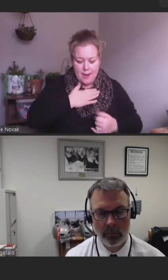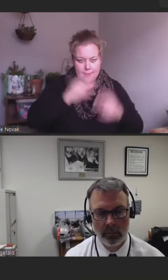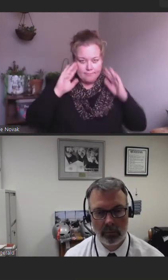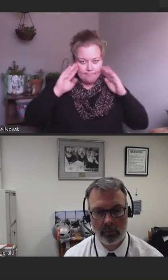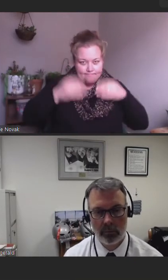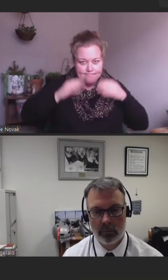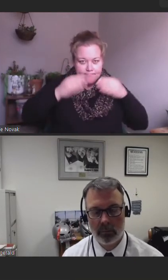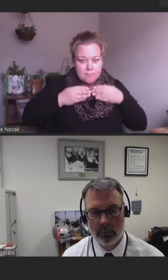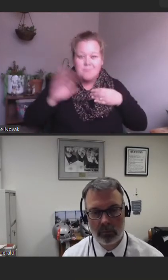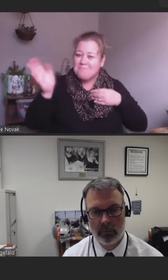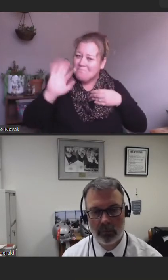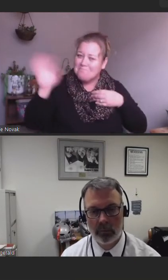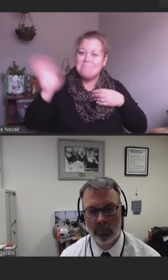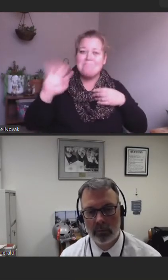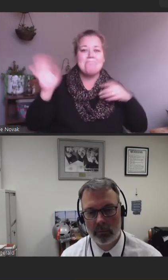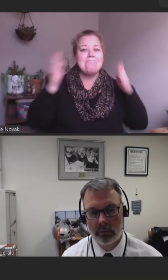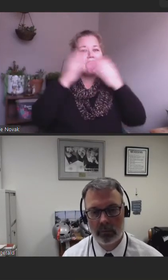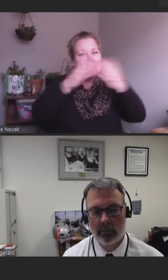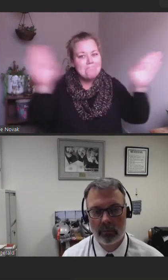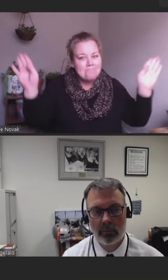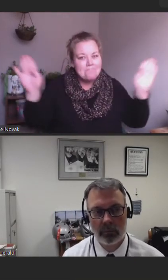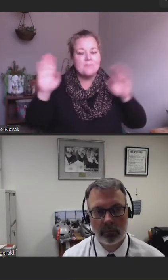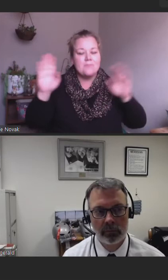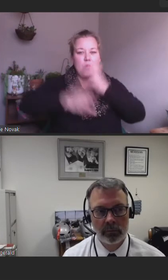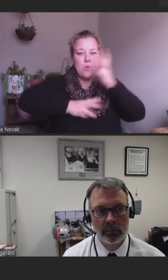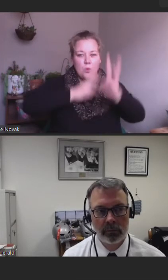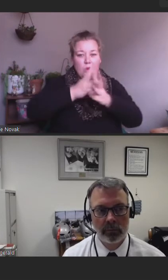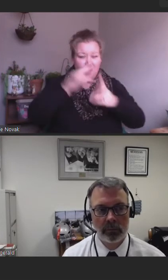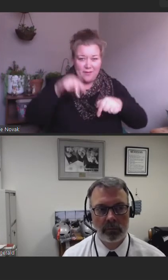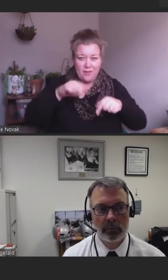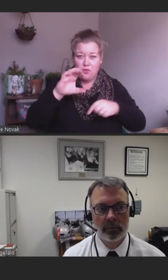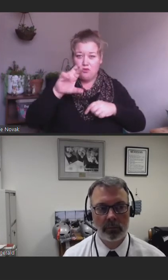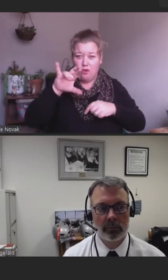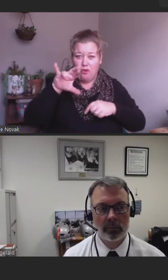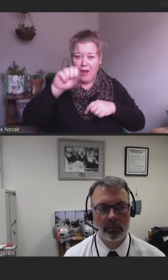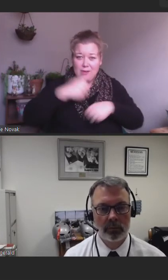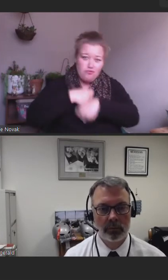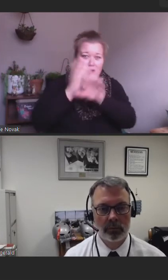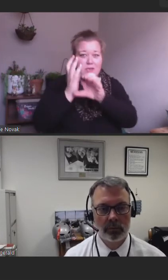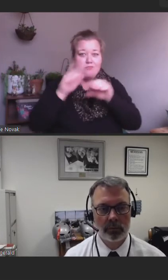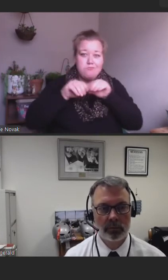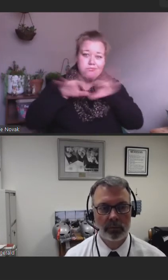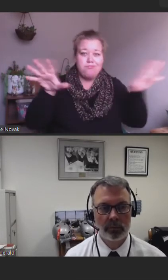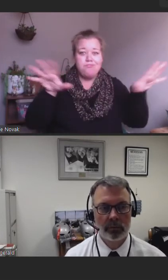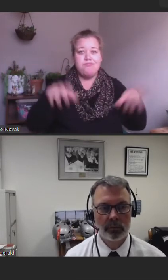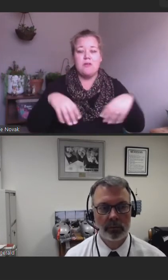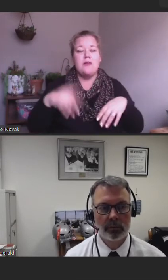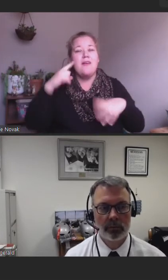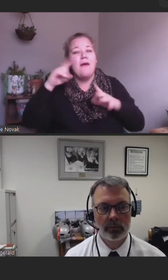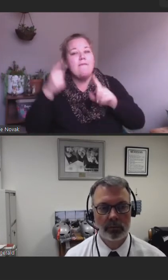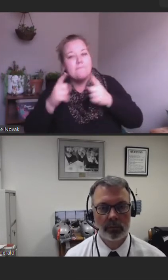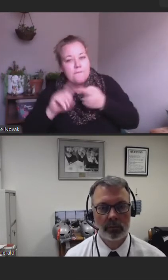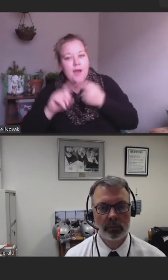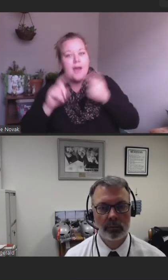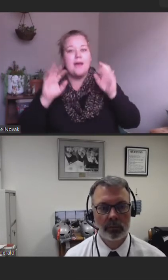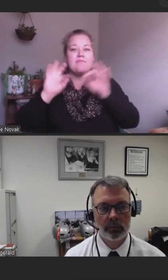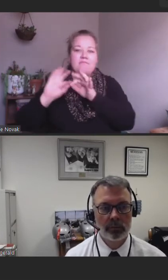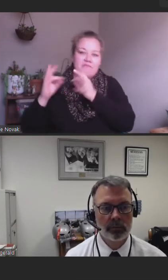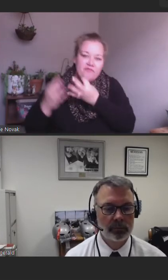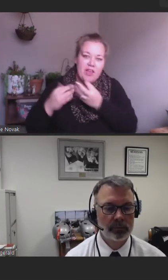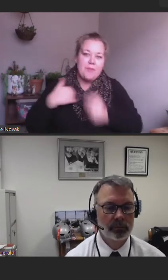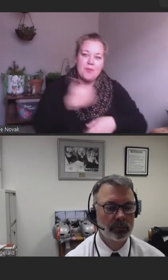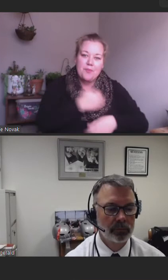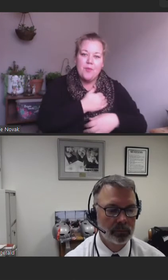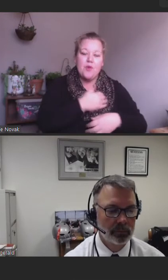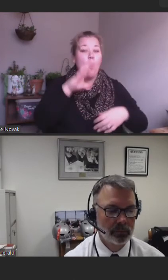help us end what is an emerging crisis in Wisconsin and our region. Think of your family members, your friends, your coworkers. Think of